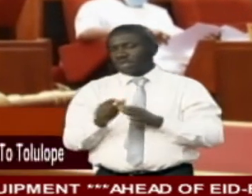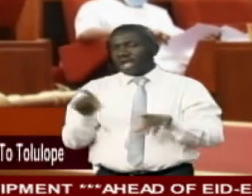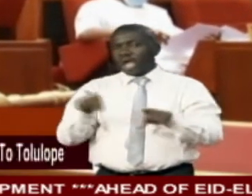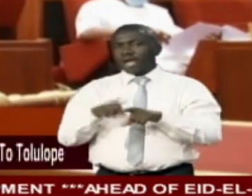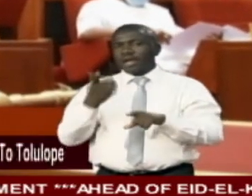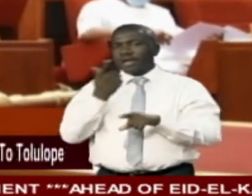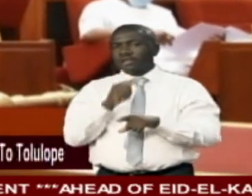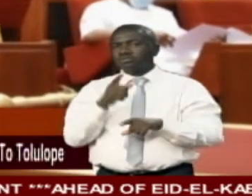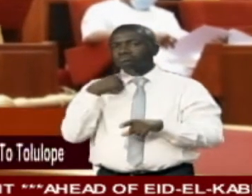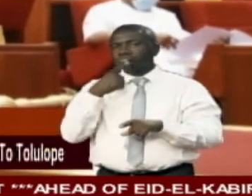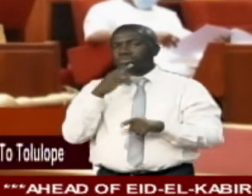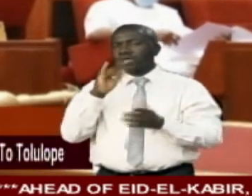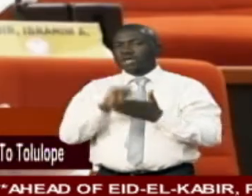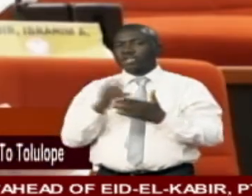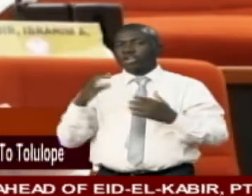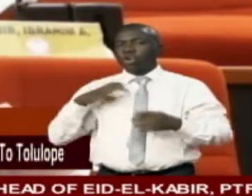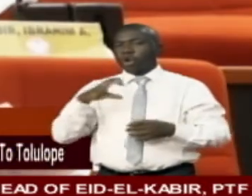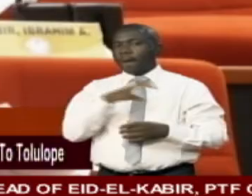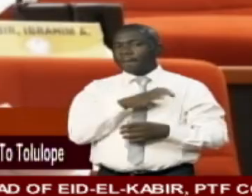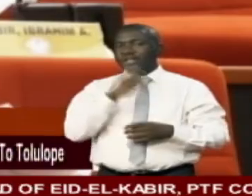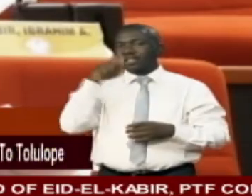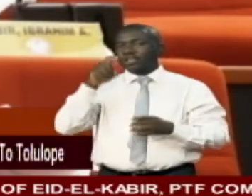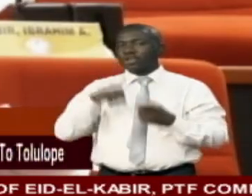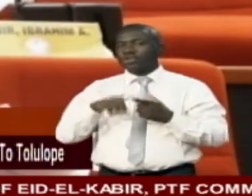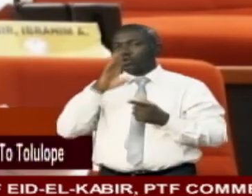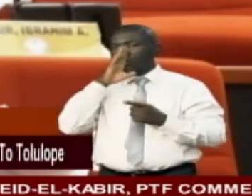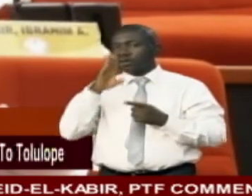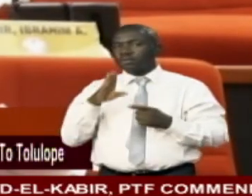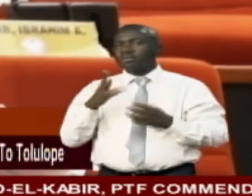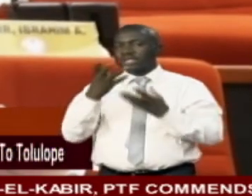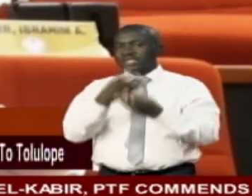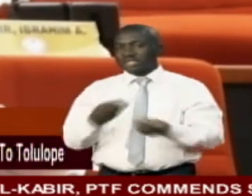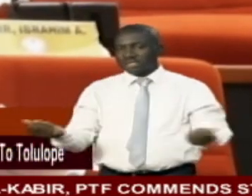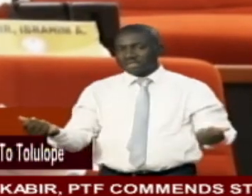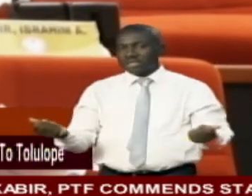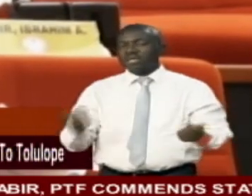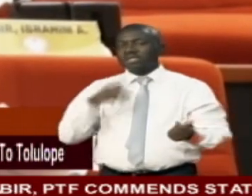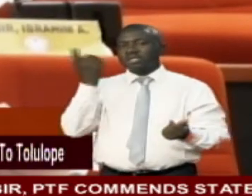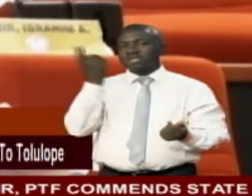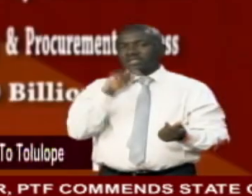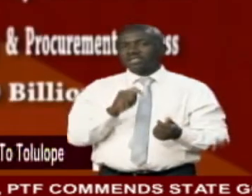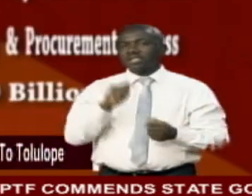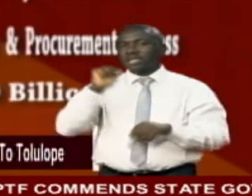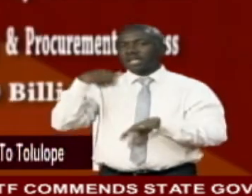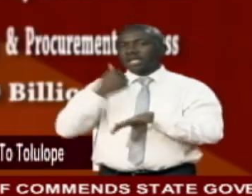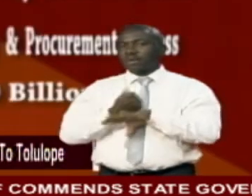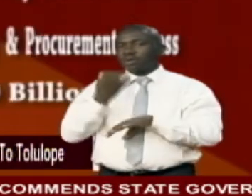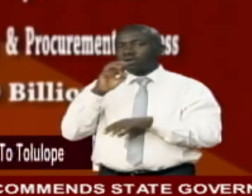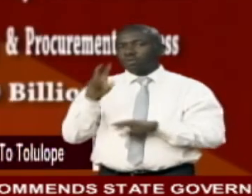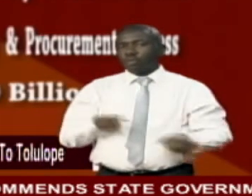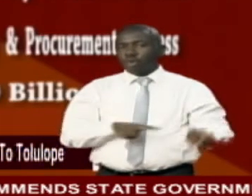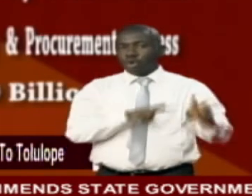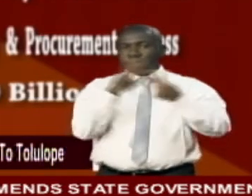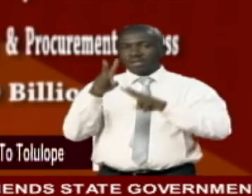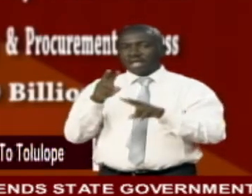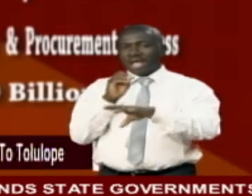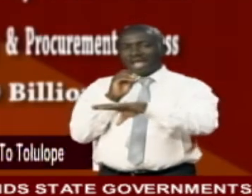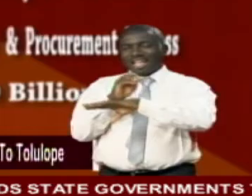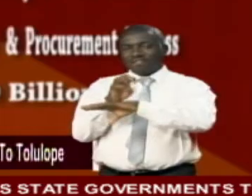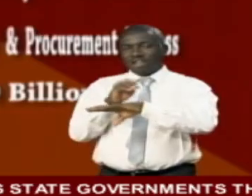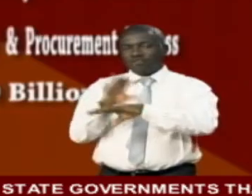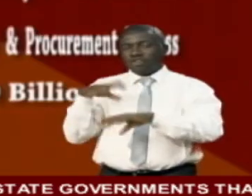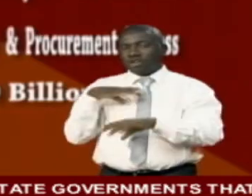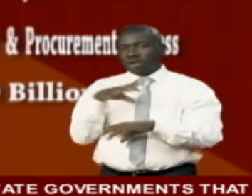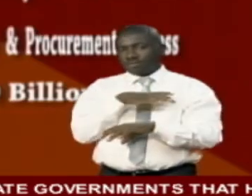disbandment of the Interim Management Committee, the report recommended the establishment of monitoring and advisory committees,